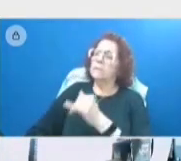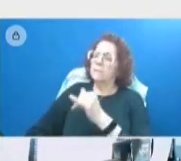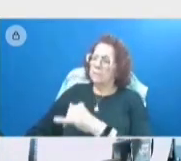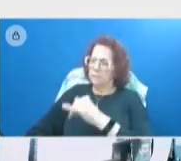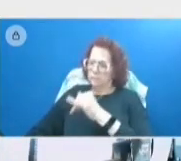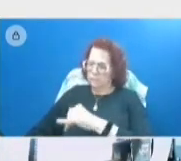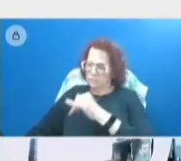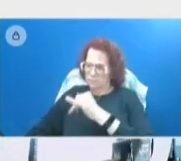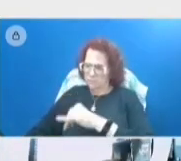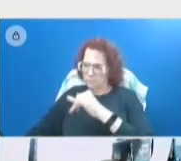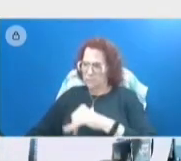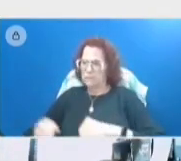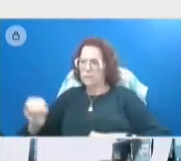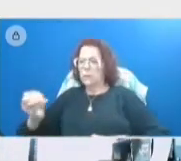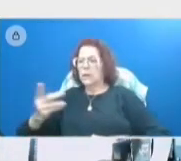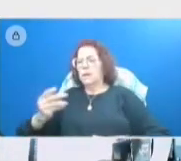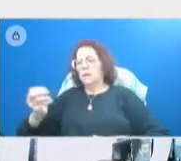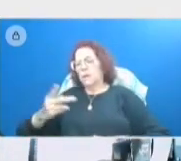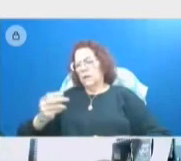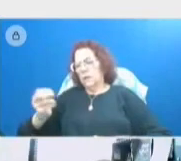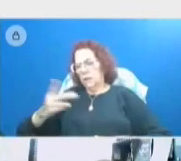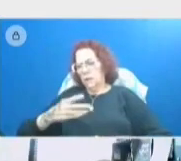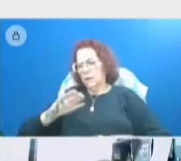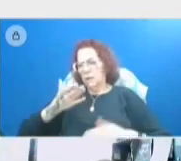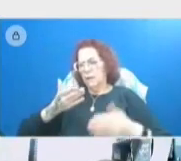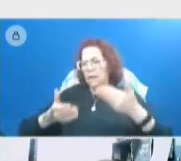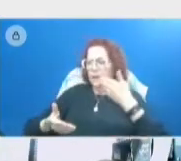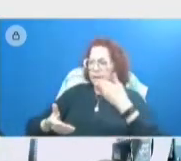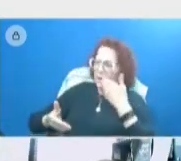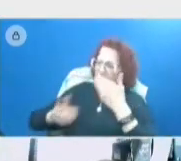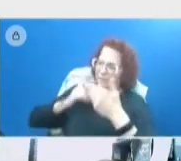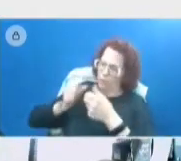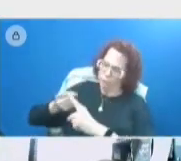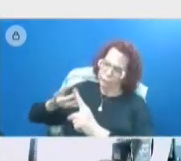Okay. Thanks for that explanation.